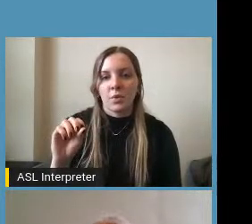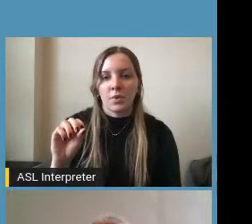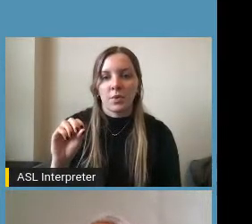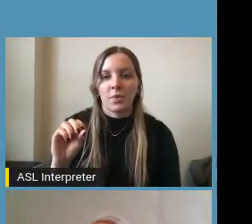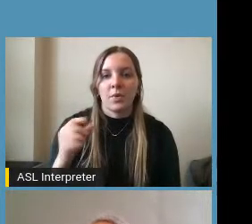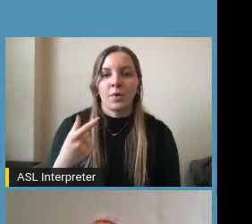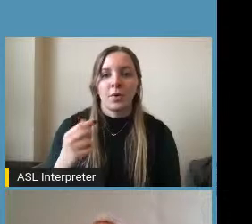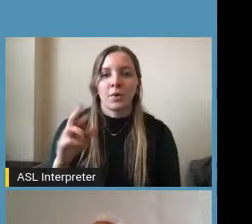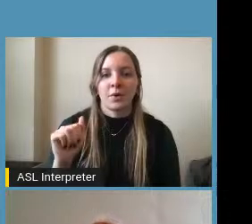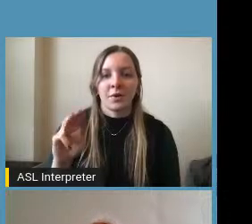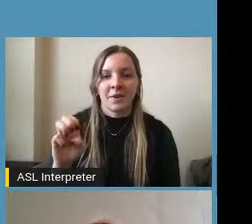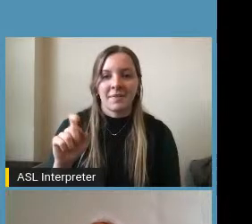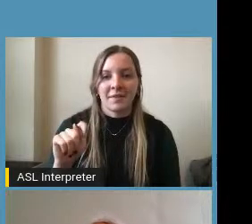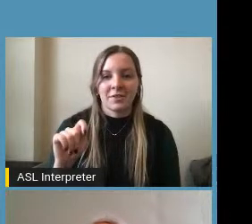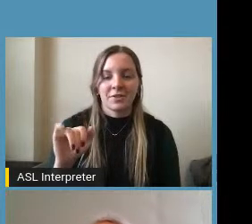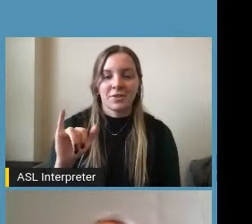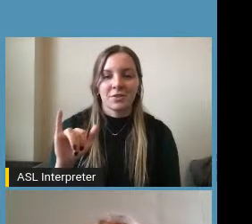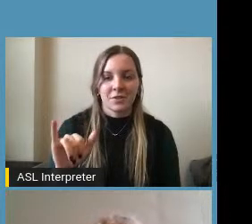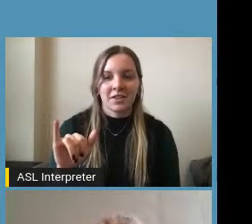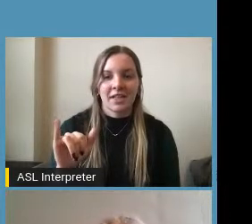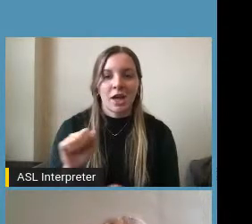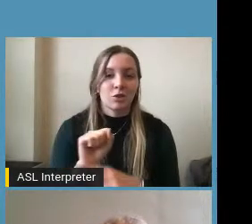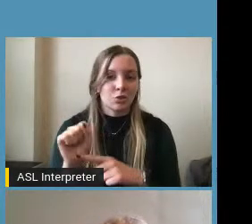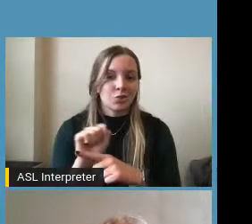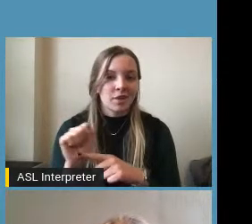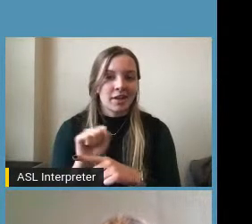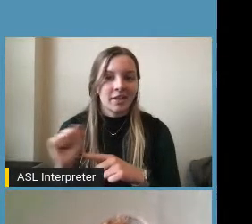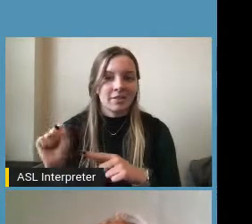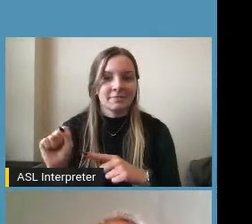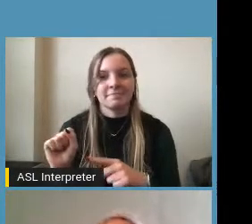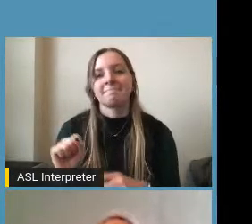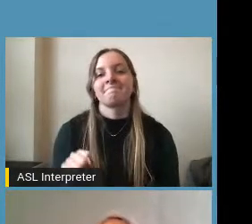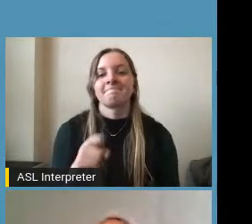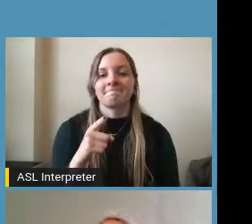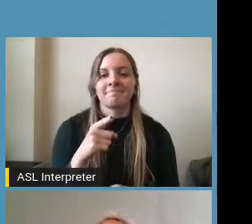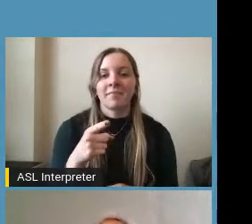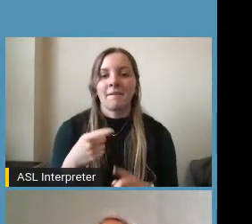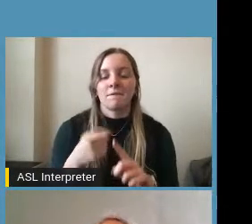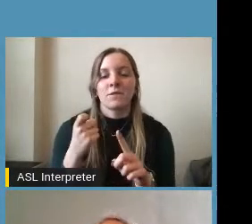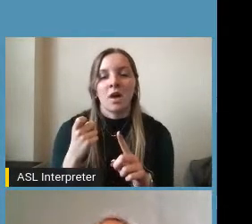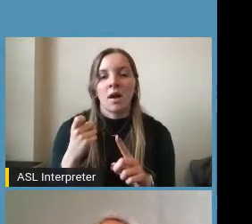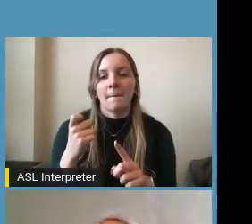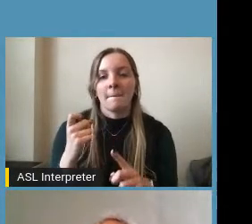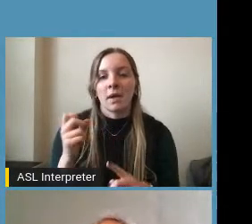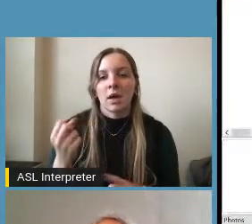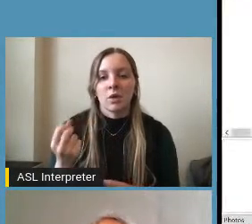a 12th century Romanesque binding.